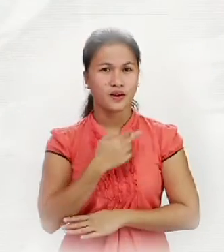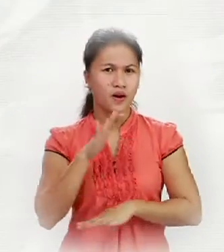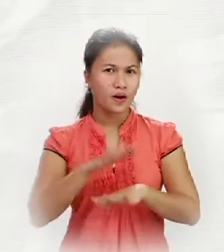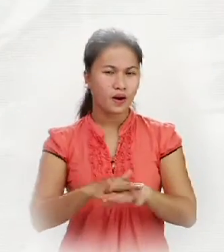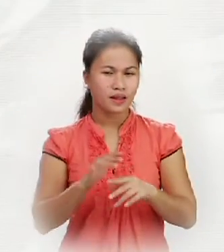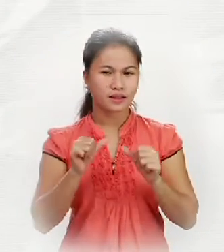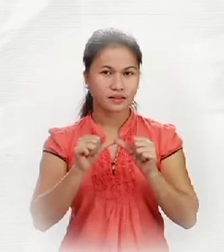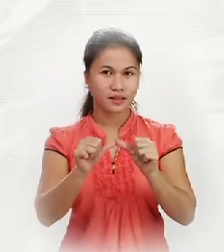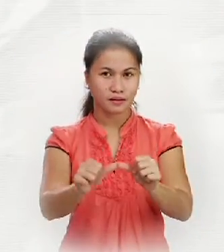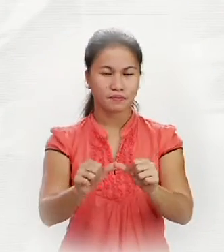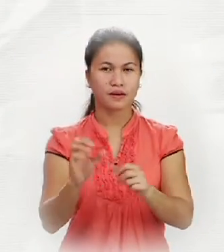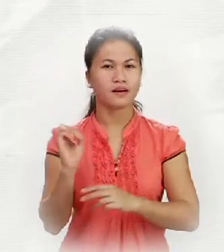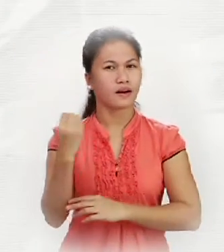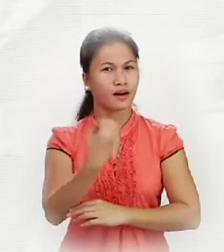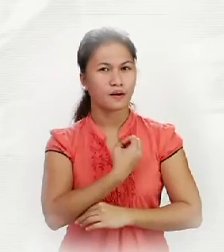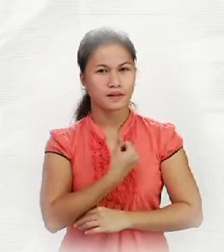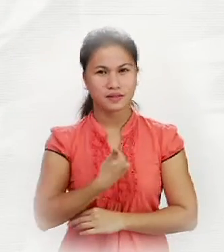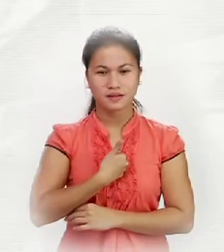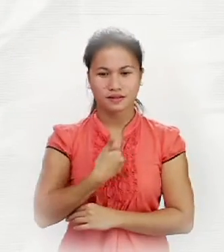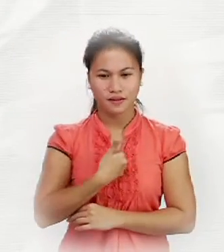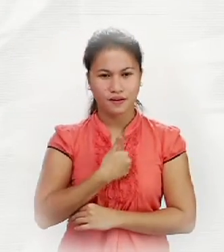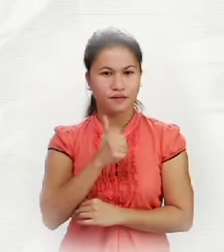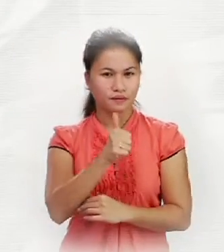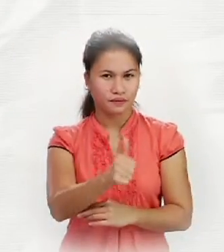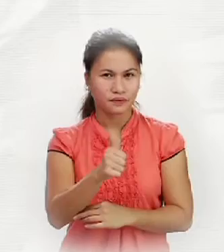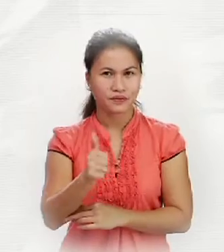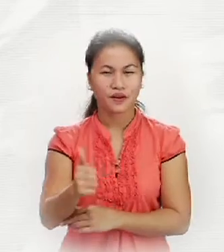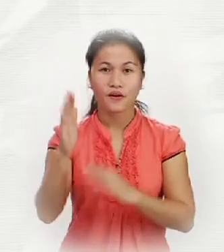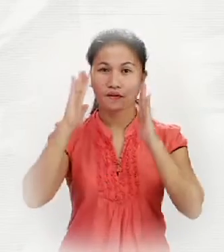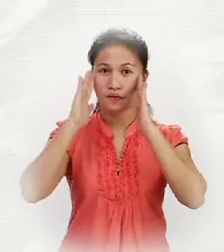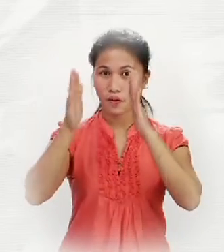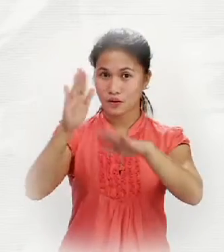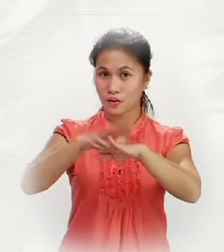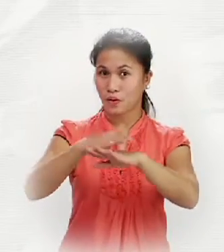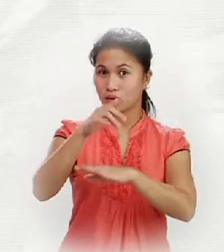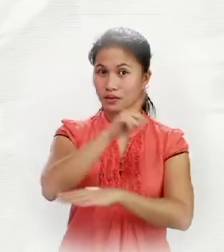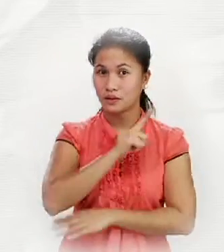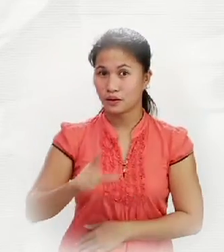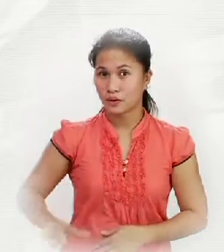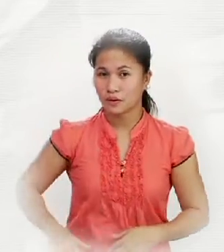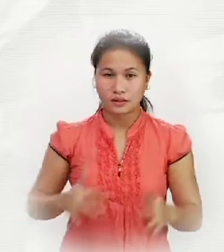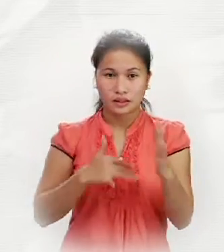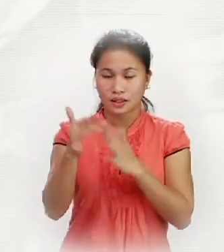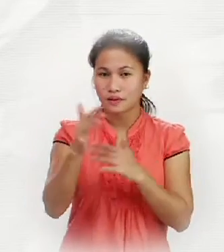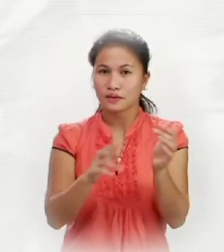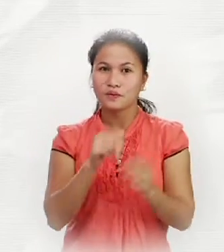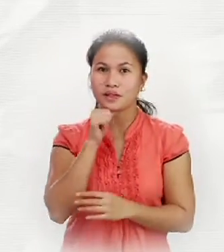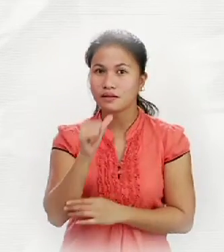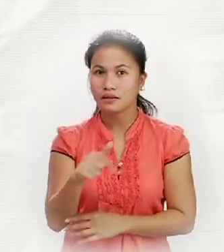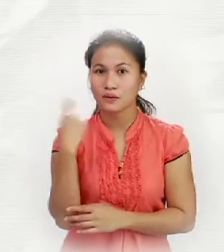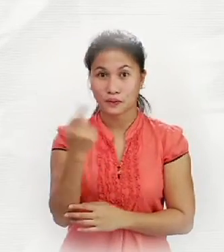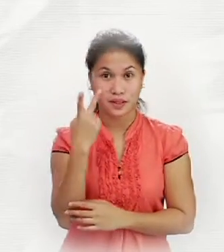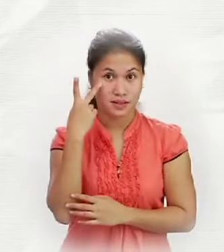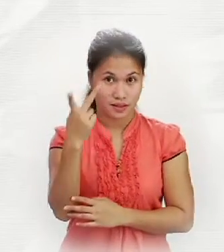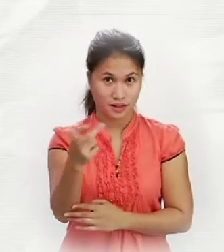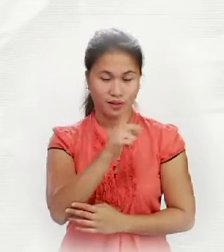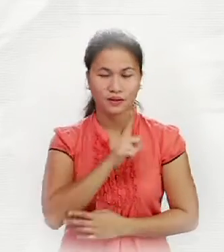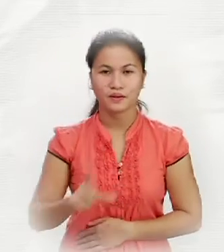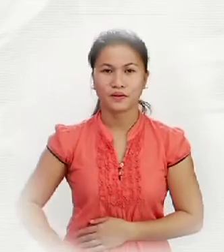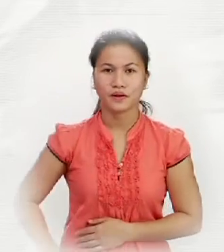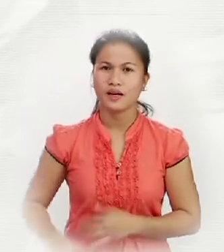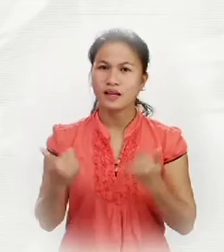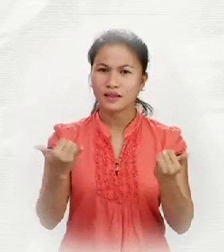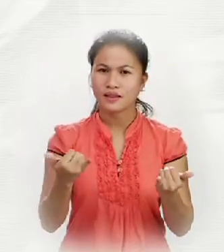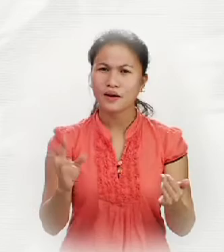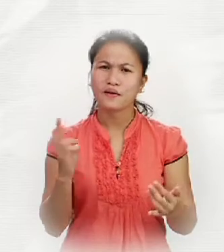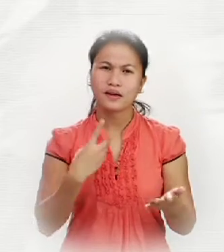keeping ourselves focused on the Lord, even if we don't always see Him. So we're talking here about a